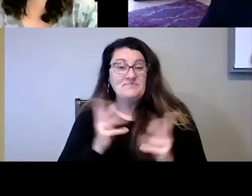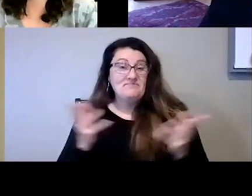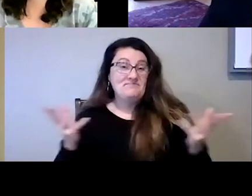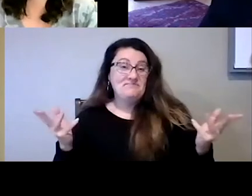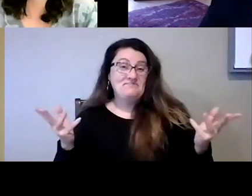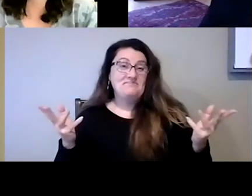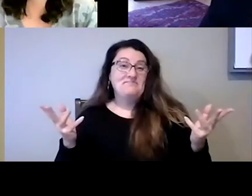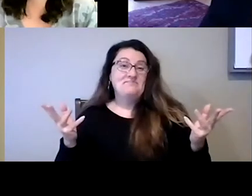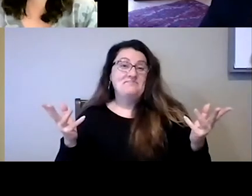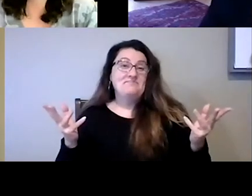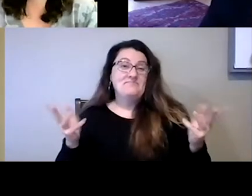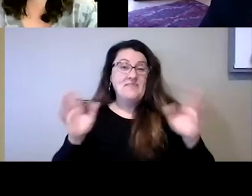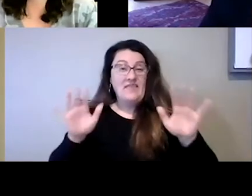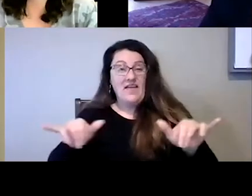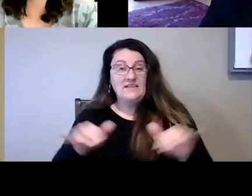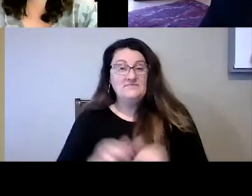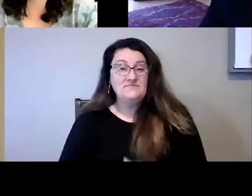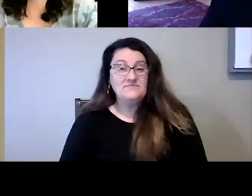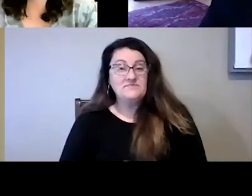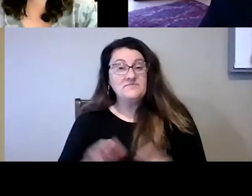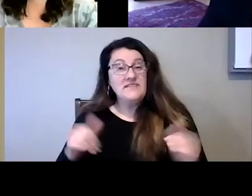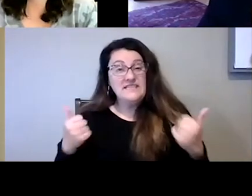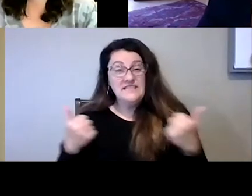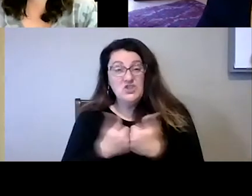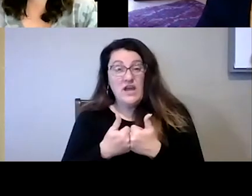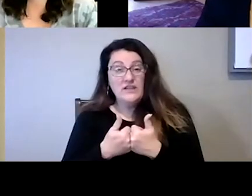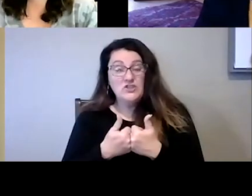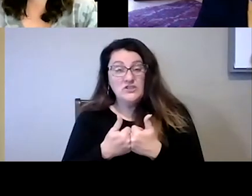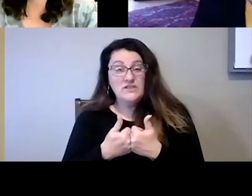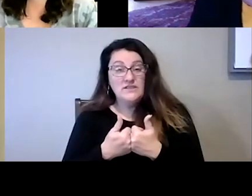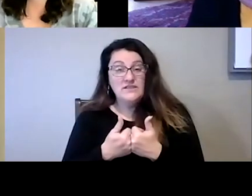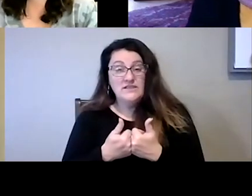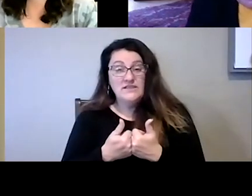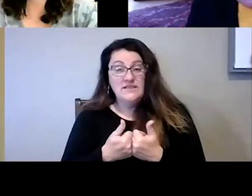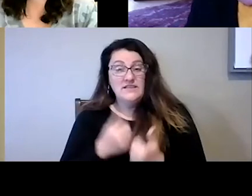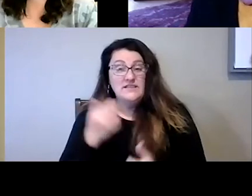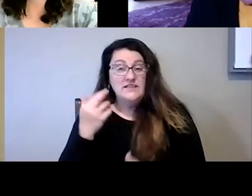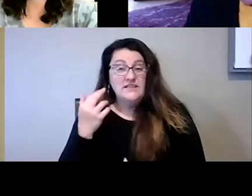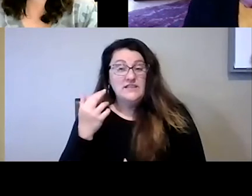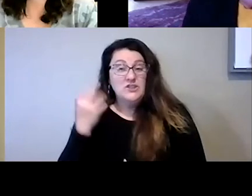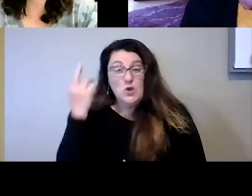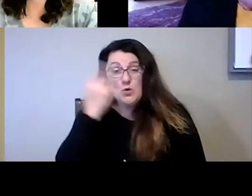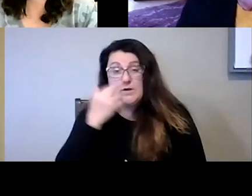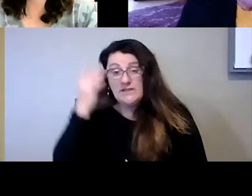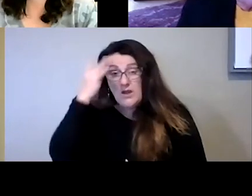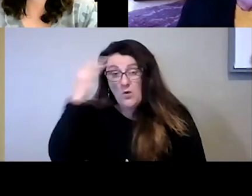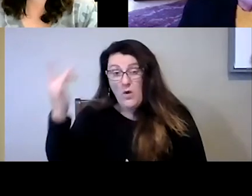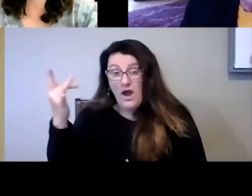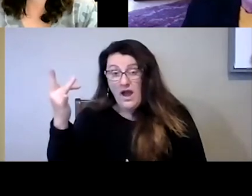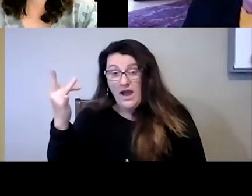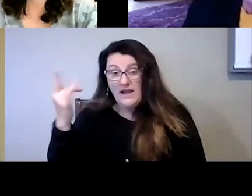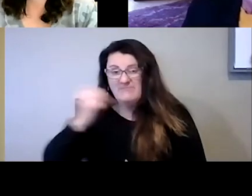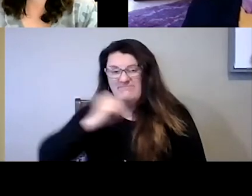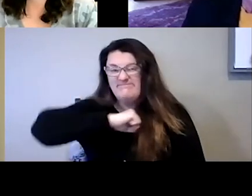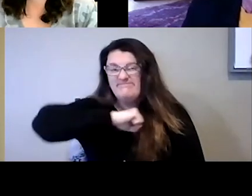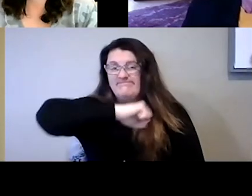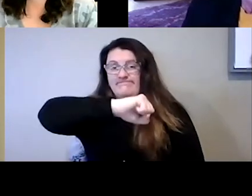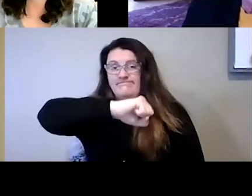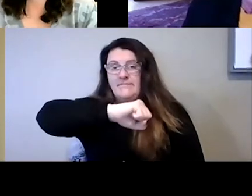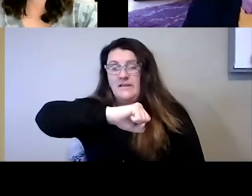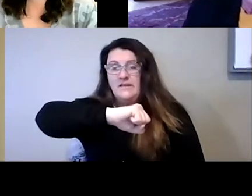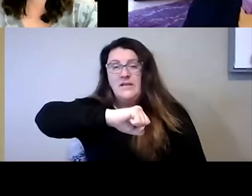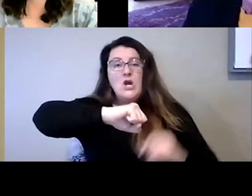our, that's our challenge. There's a reason why tons of resistance